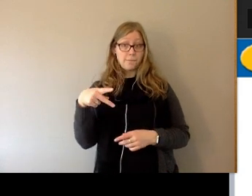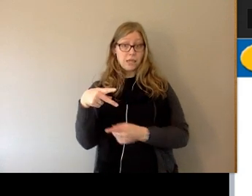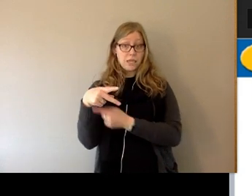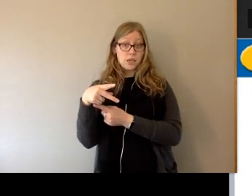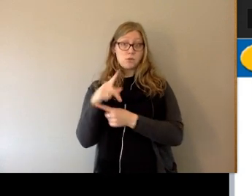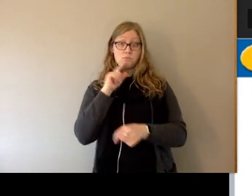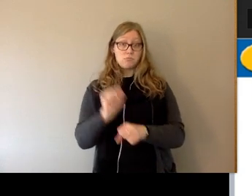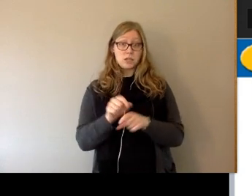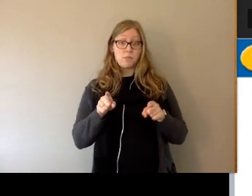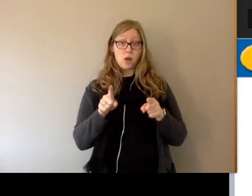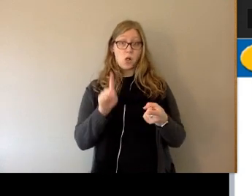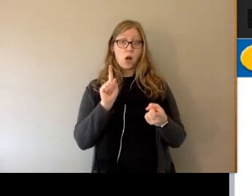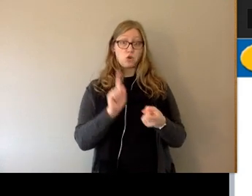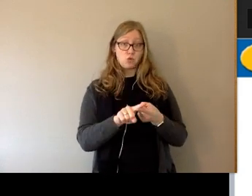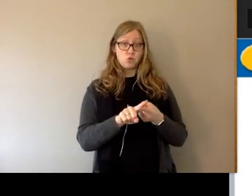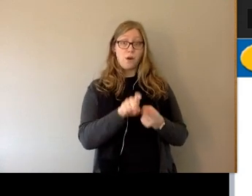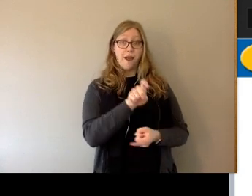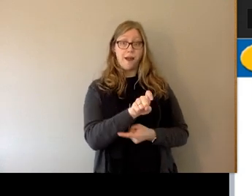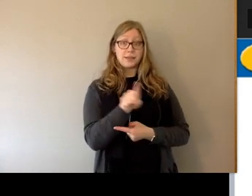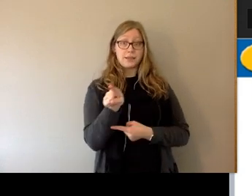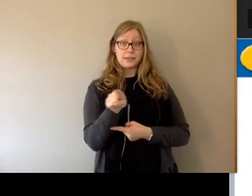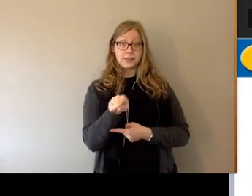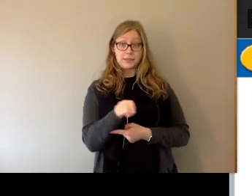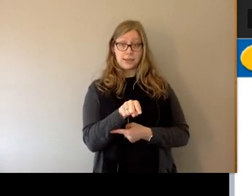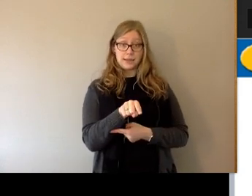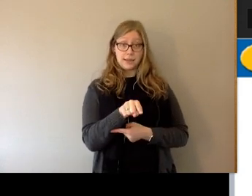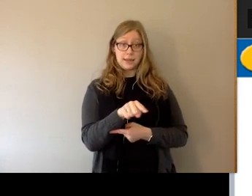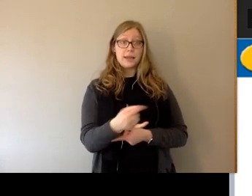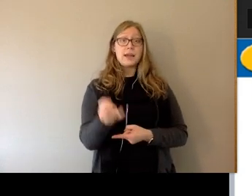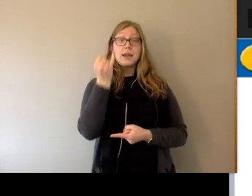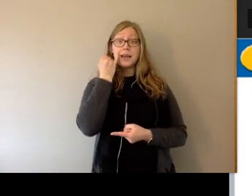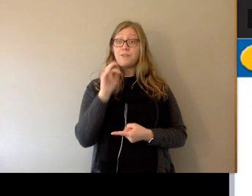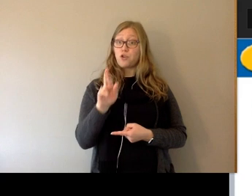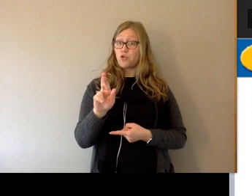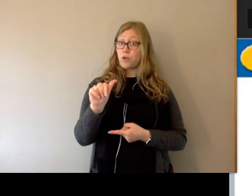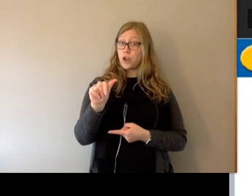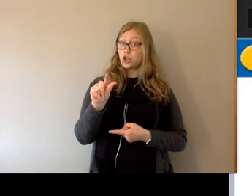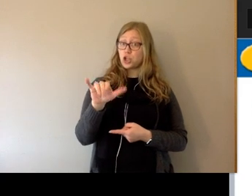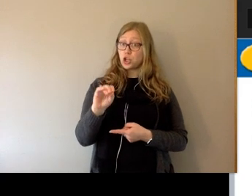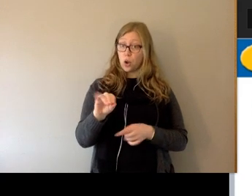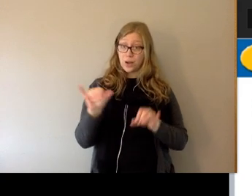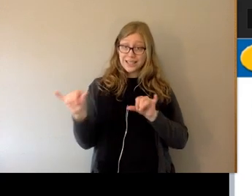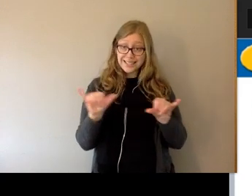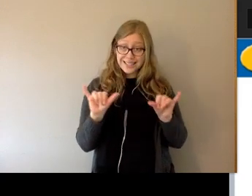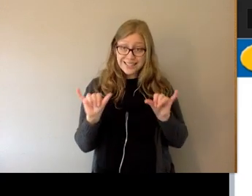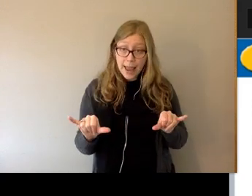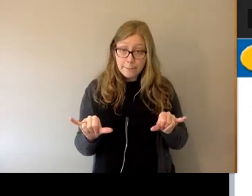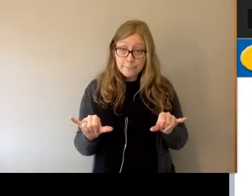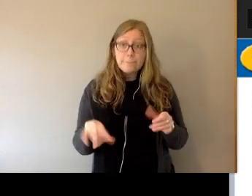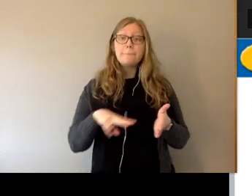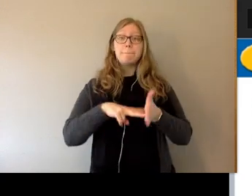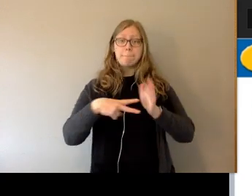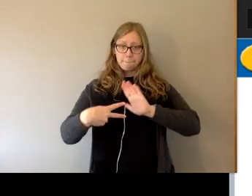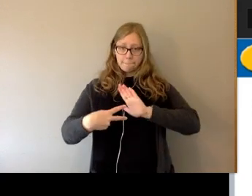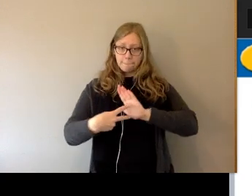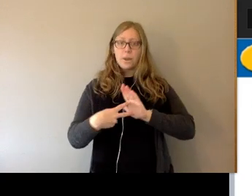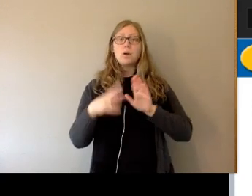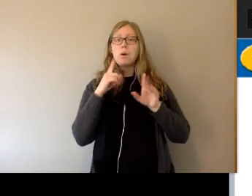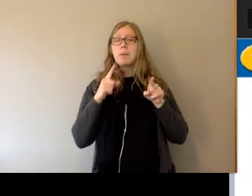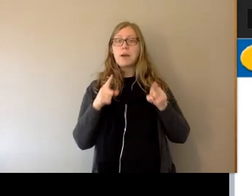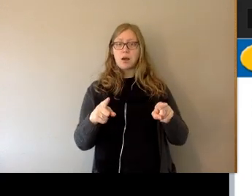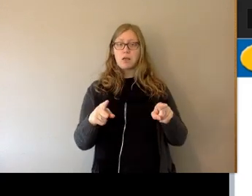it is, if the ratio is the same, it's going to be parallel. So I'm going to say 3 to 4